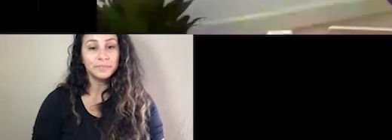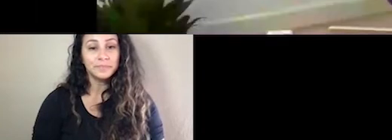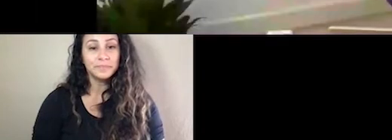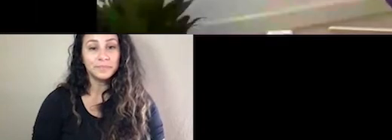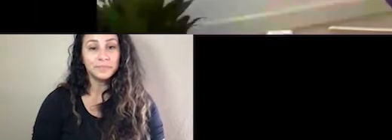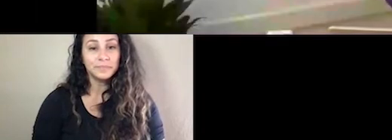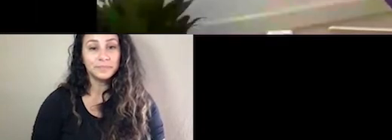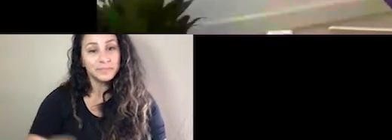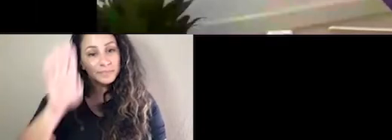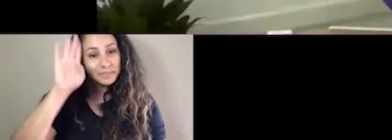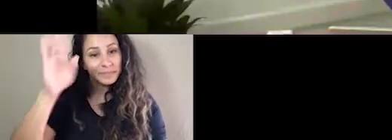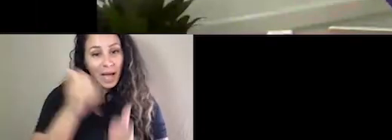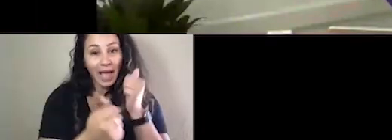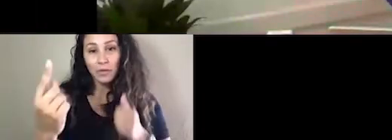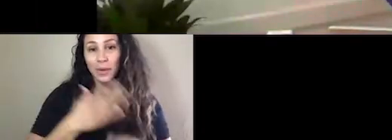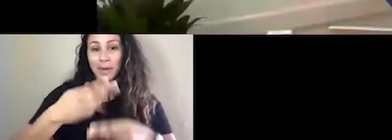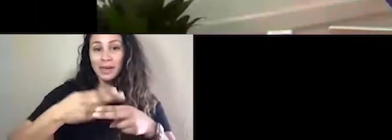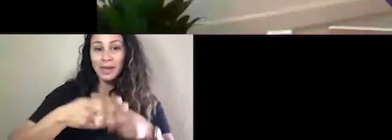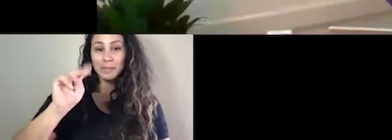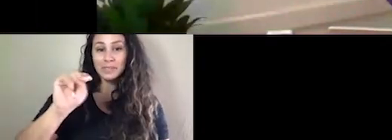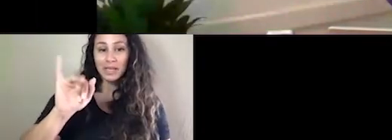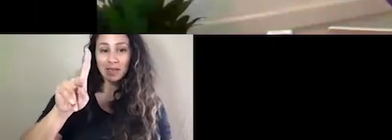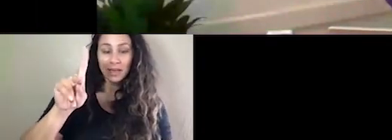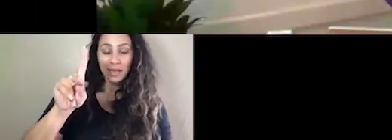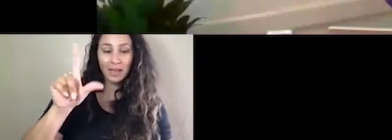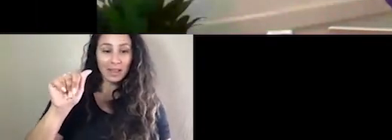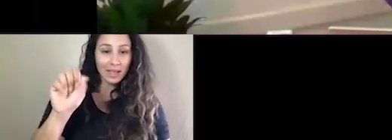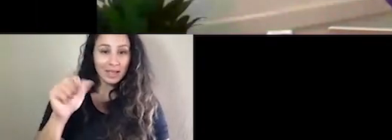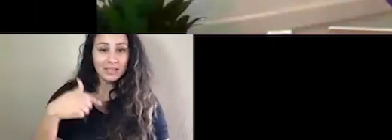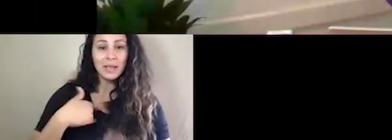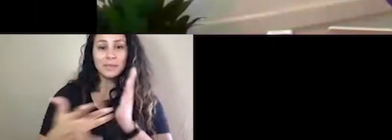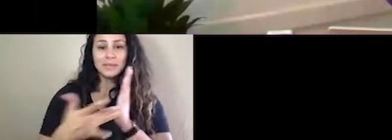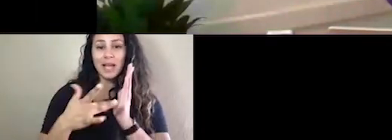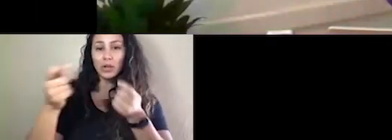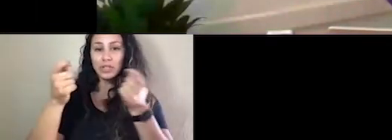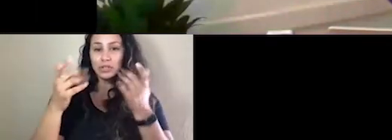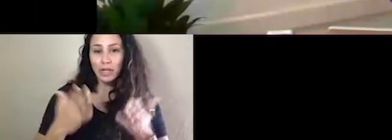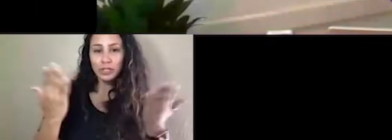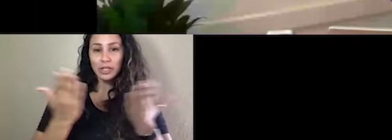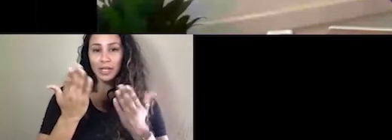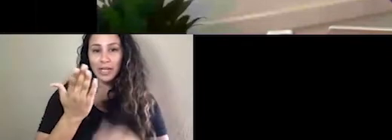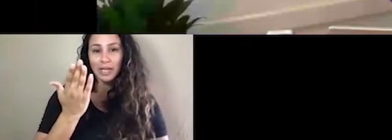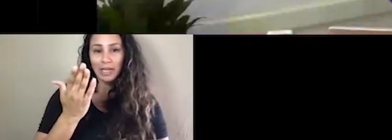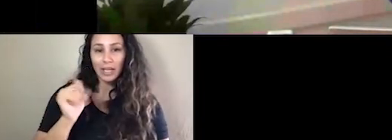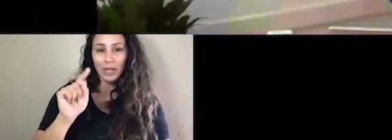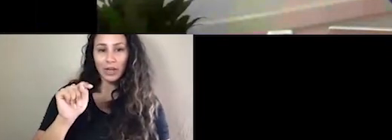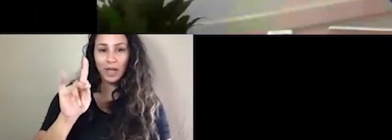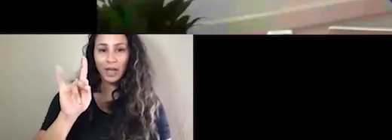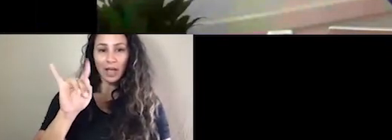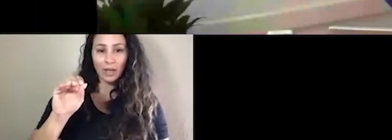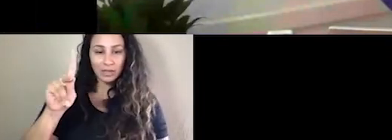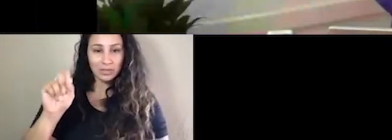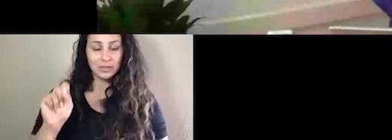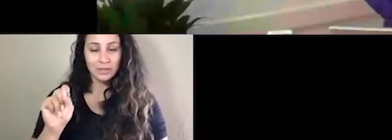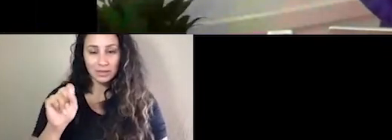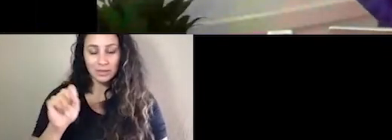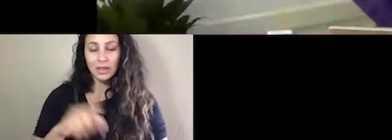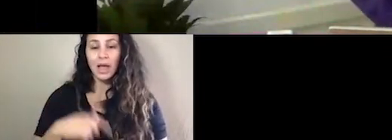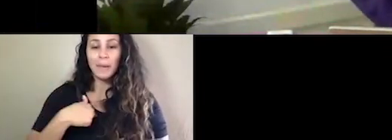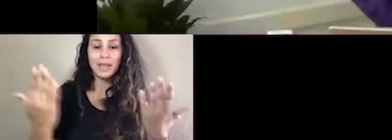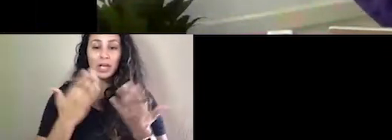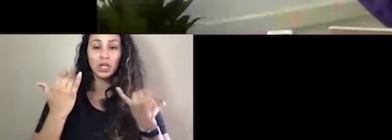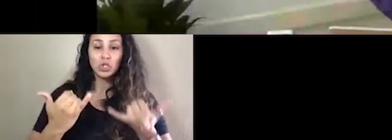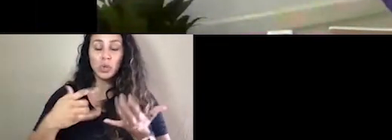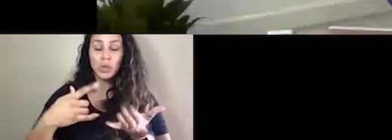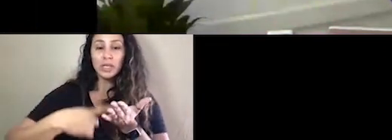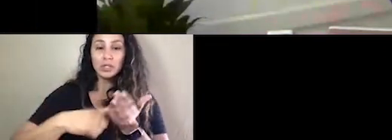Hi everyone, my name is Nicholas and I am Technical Director here at Caxio. So I am here today to talk to you a little